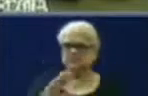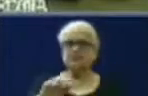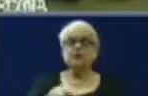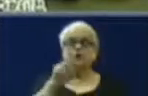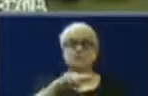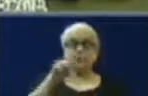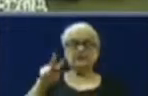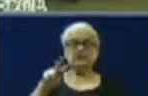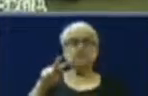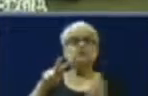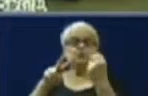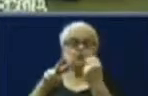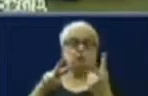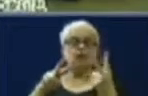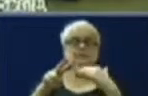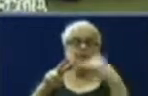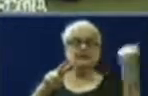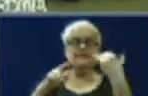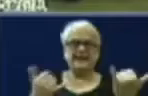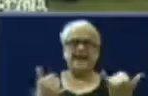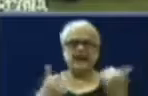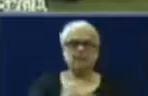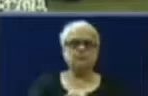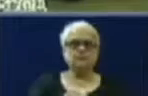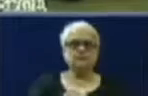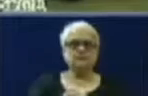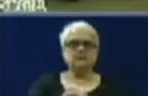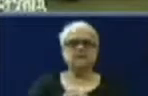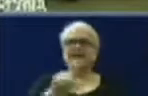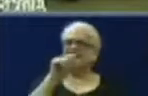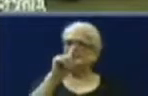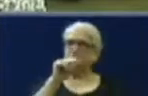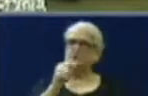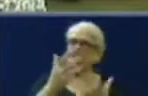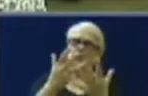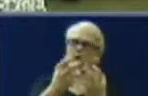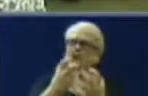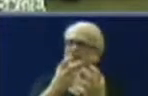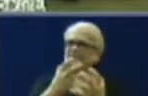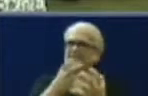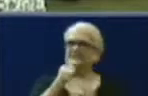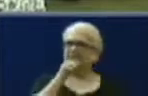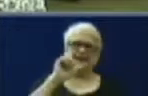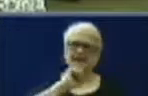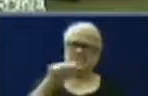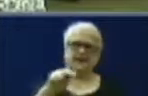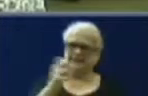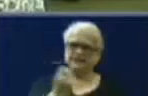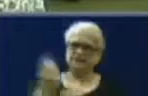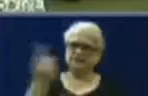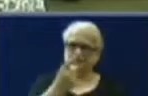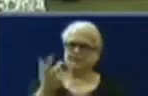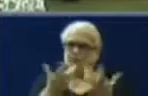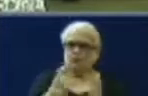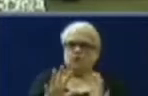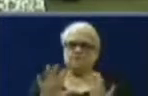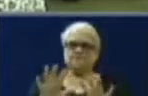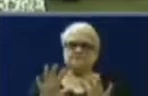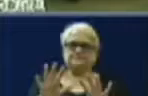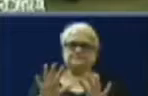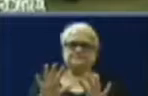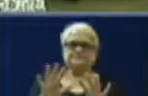teachers, 12 would leave right now if they could, and 20 want desperately not to come back for the 2016-17 school